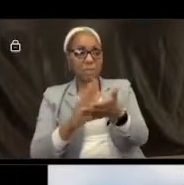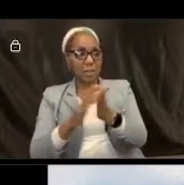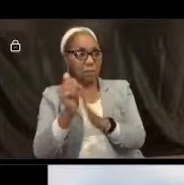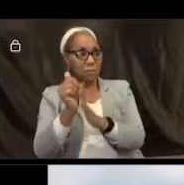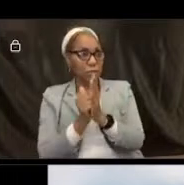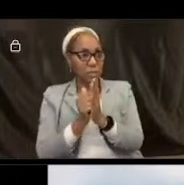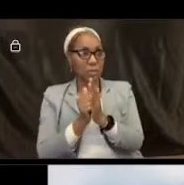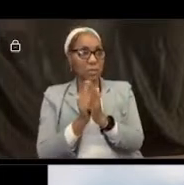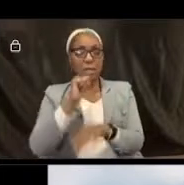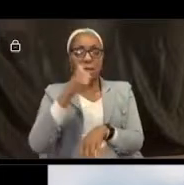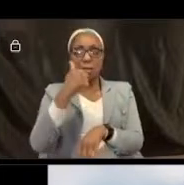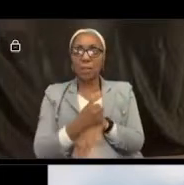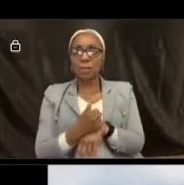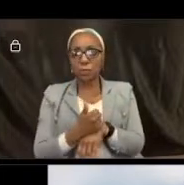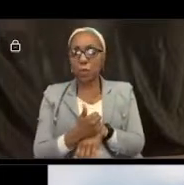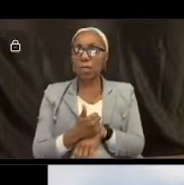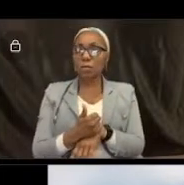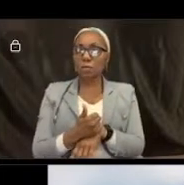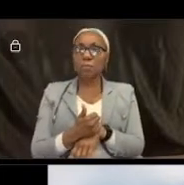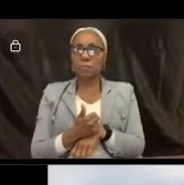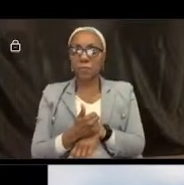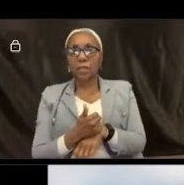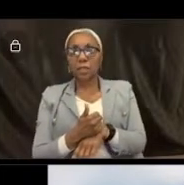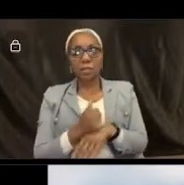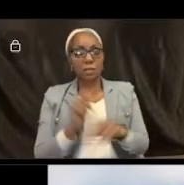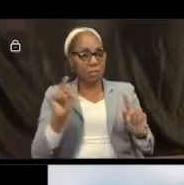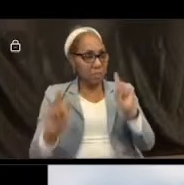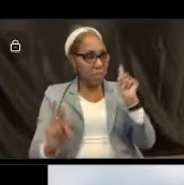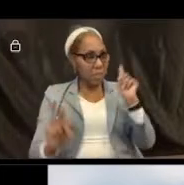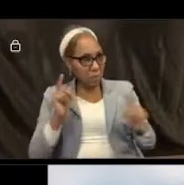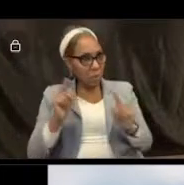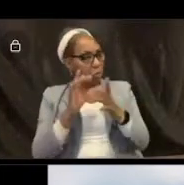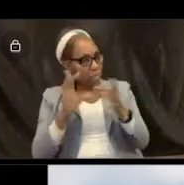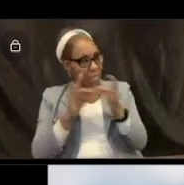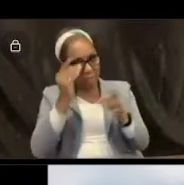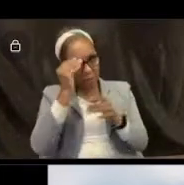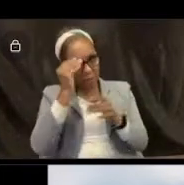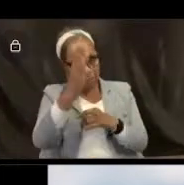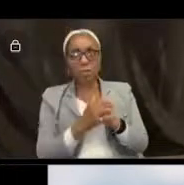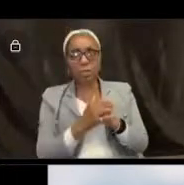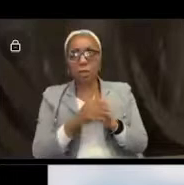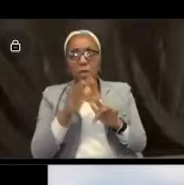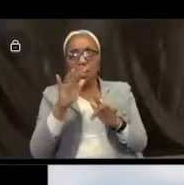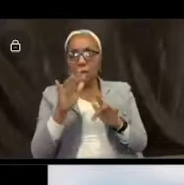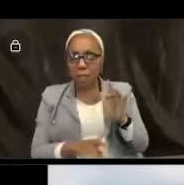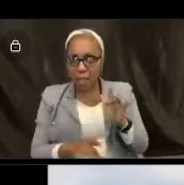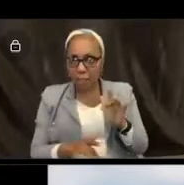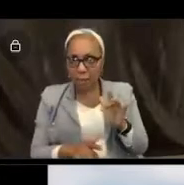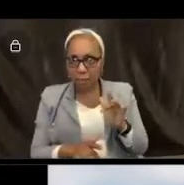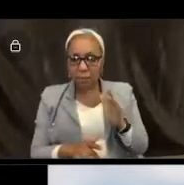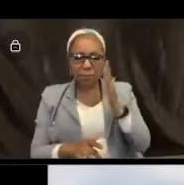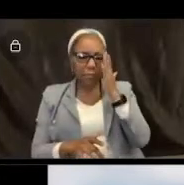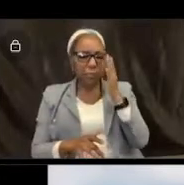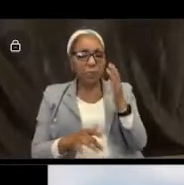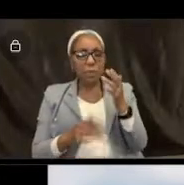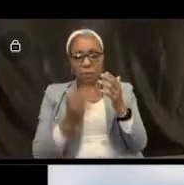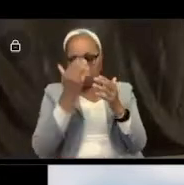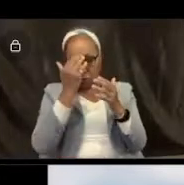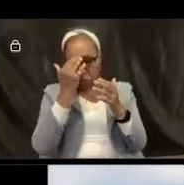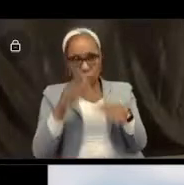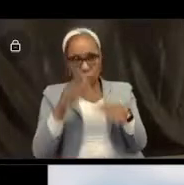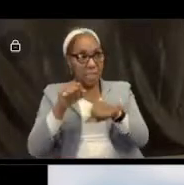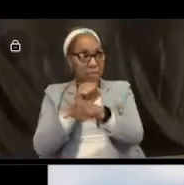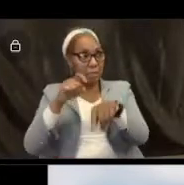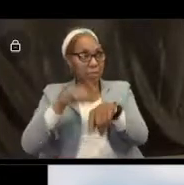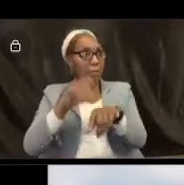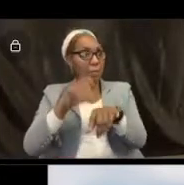upon of what the citizens are saying or the information, the lack of that they did not know at the particular time? Yes, it is